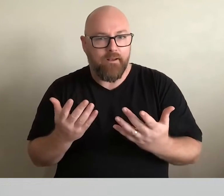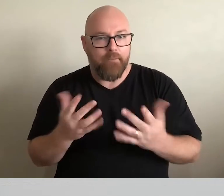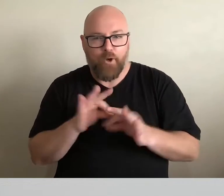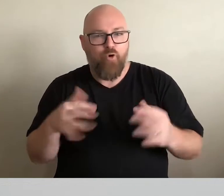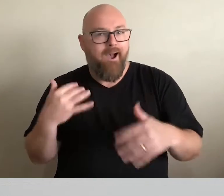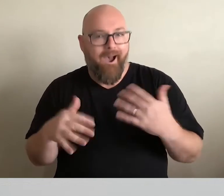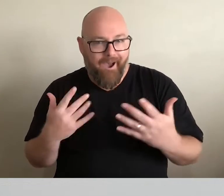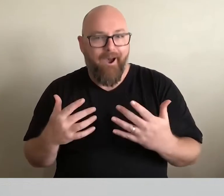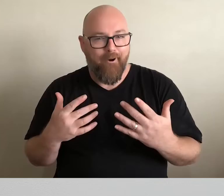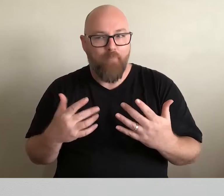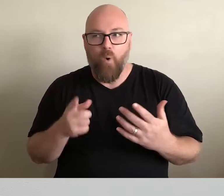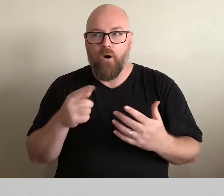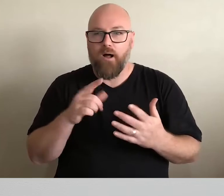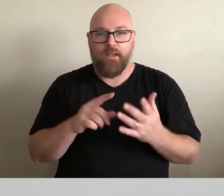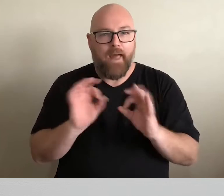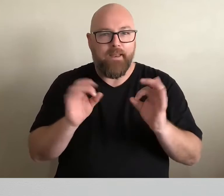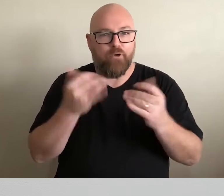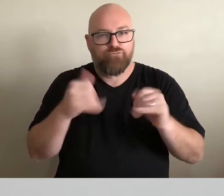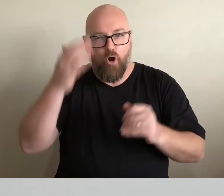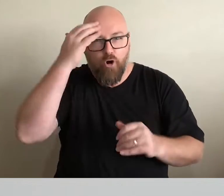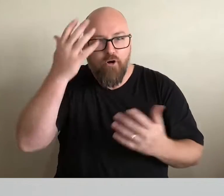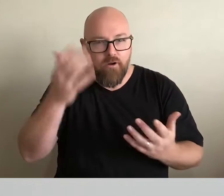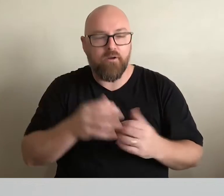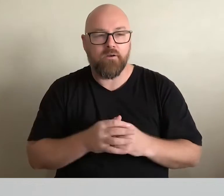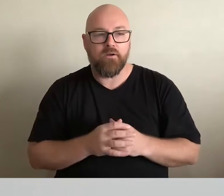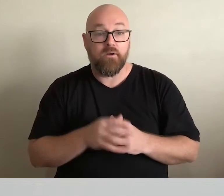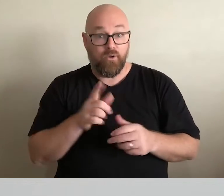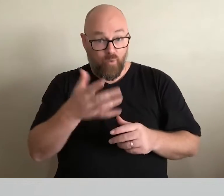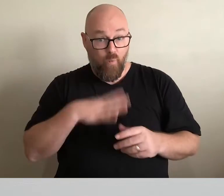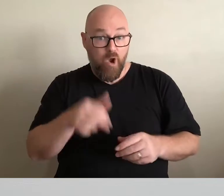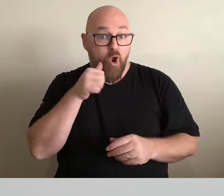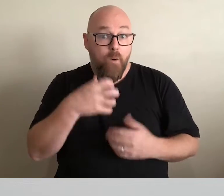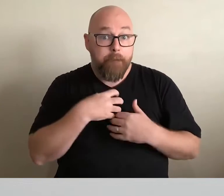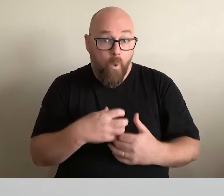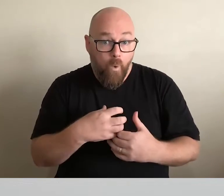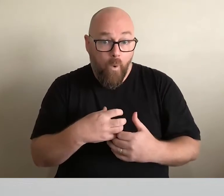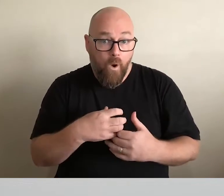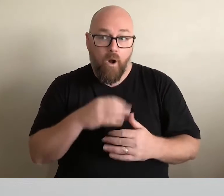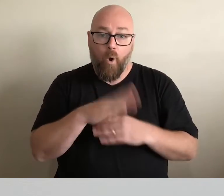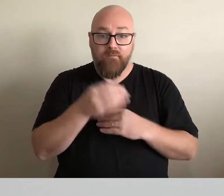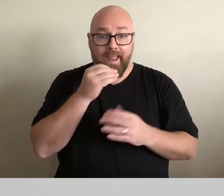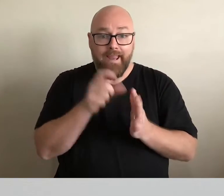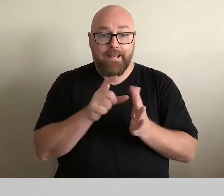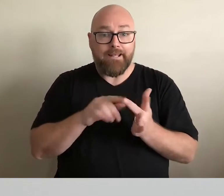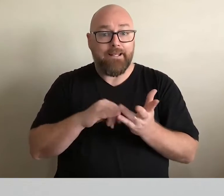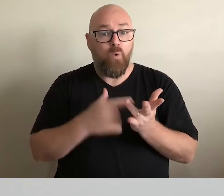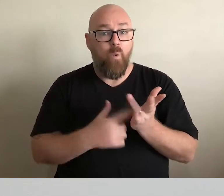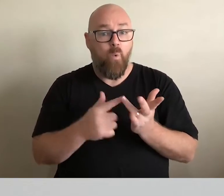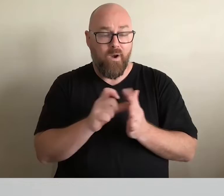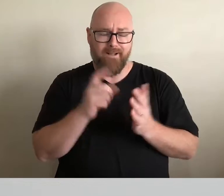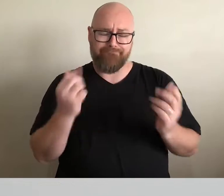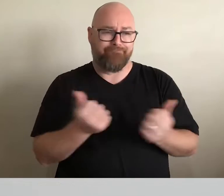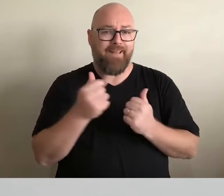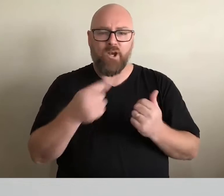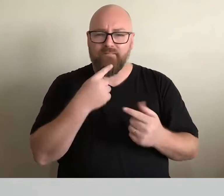misconceptions. If you want to know more about eating disorders and how you can better support yourself or those close to you, there are a range